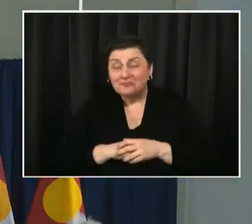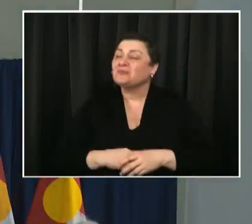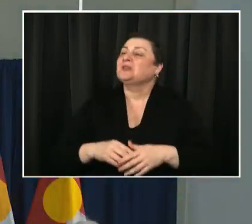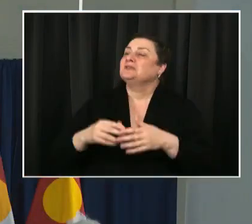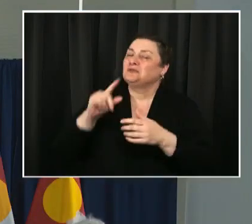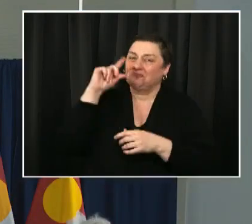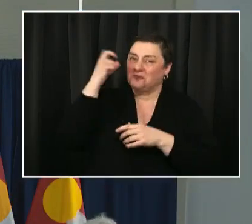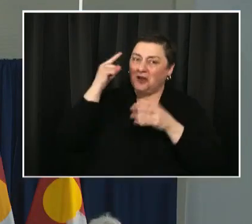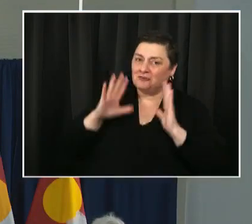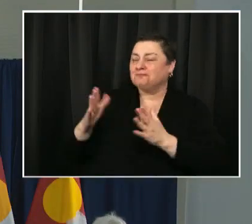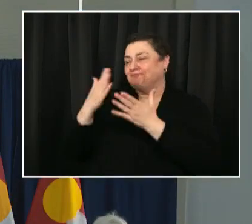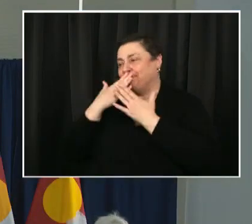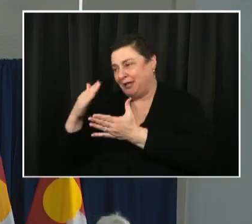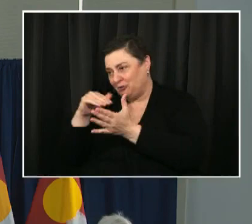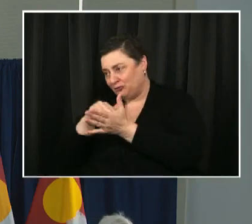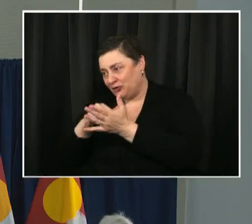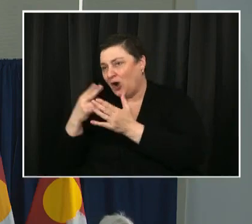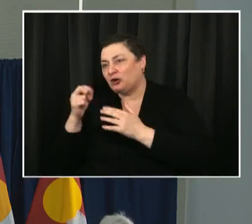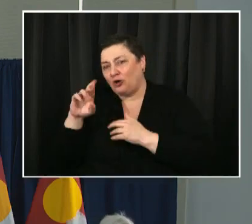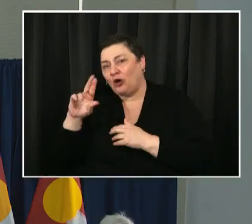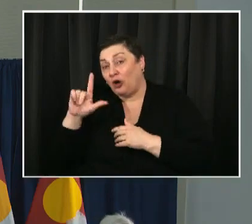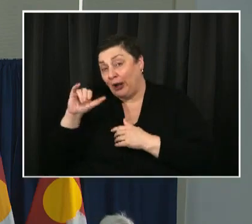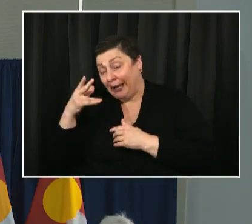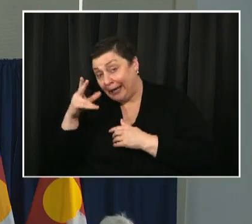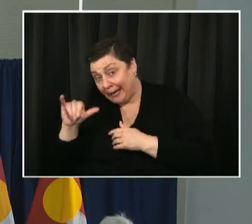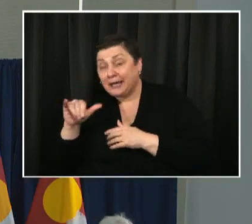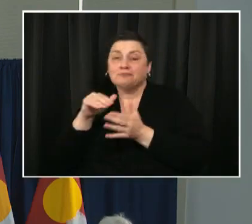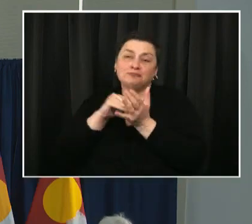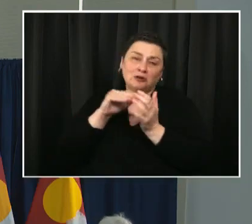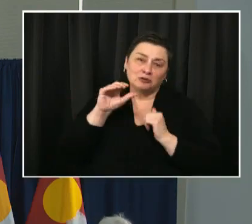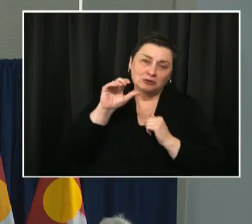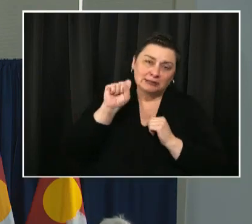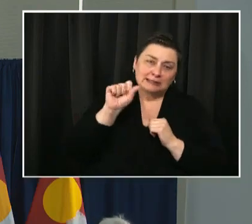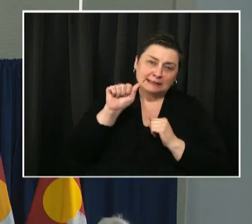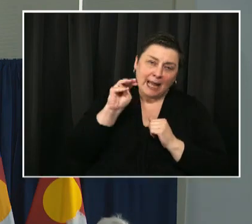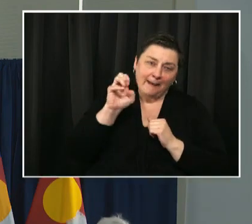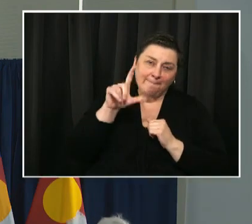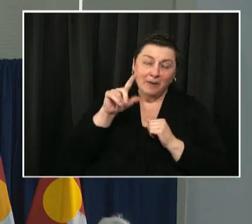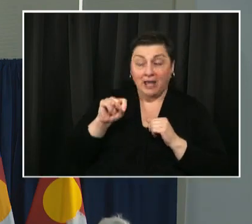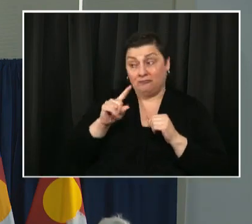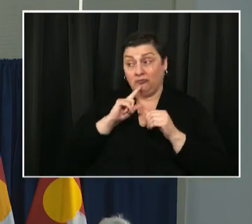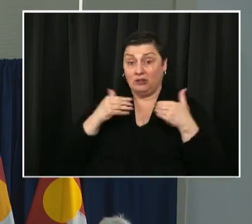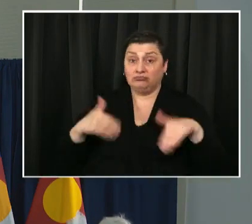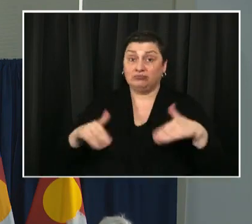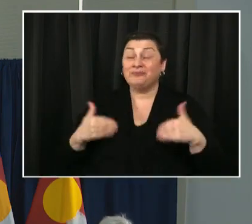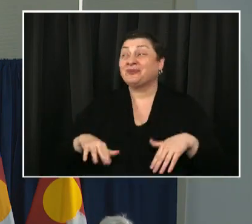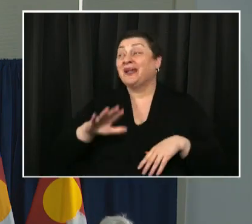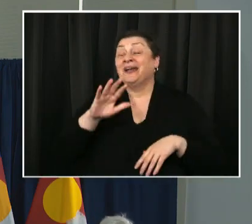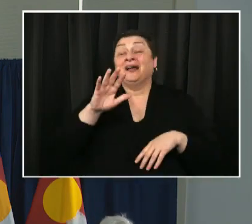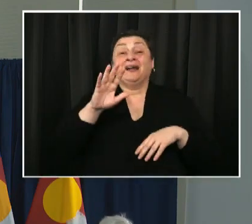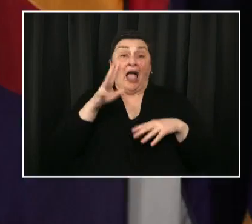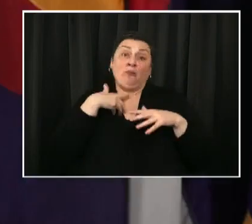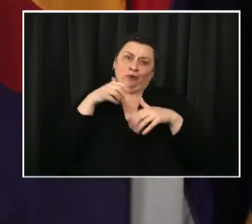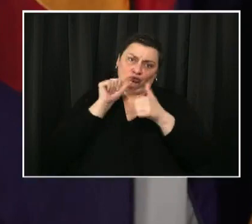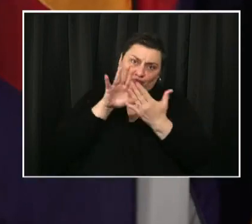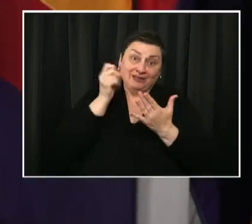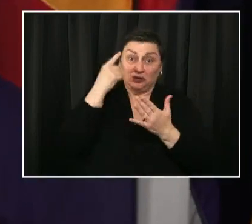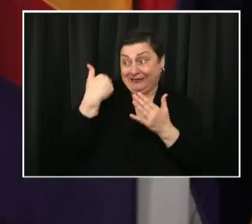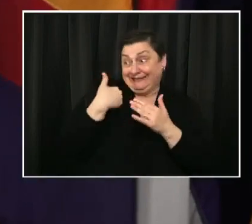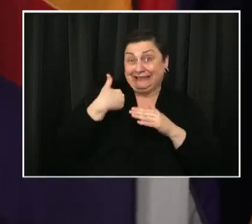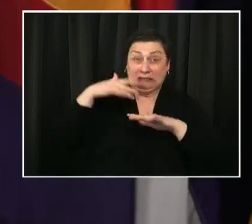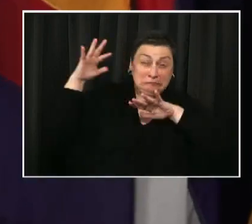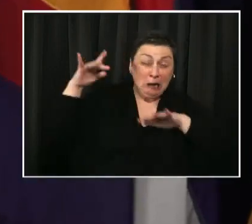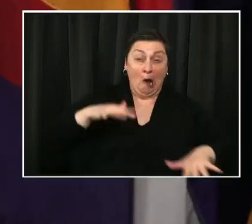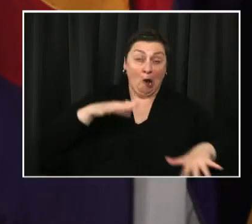Herlihy and Dr. Samet. They'll be available for questions. I want to address the concerns, obviously, with the snowstorm. There were a lot of folks who had